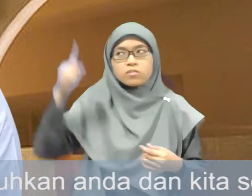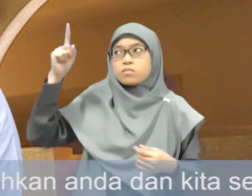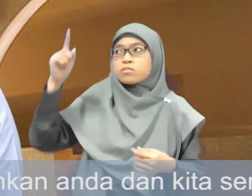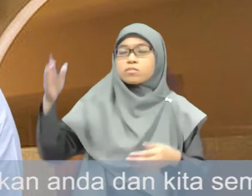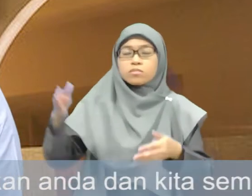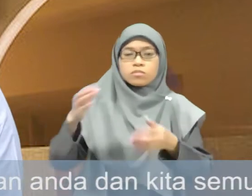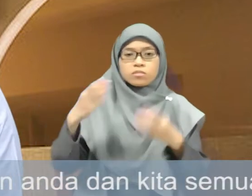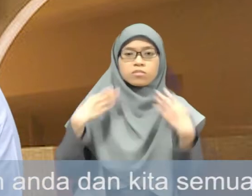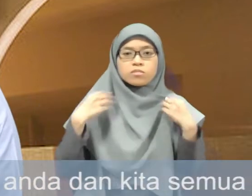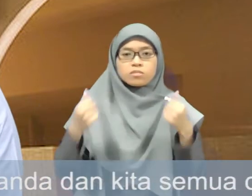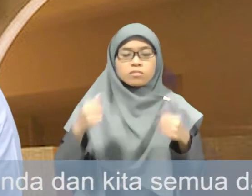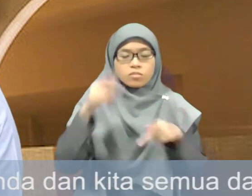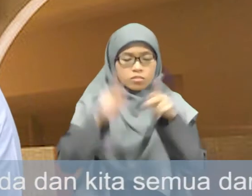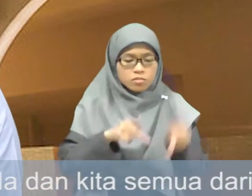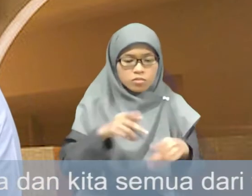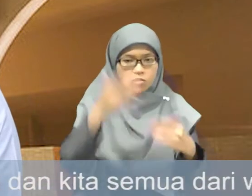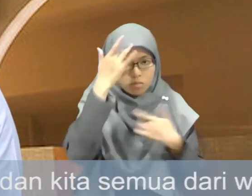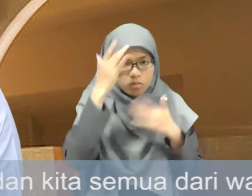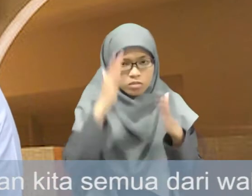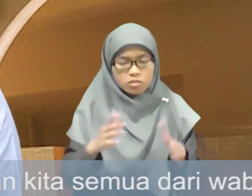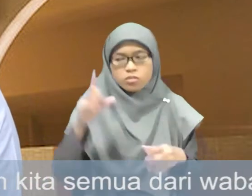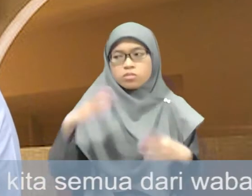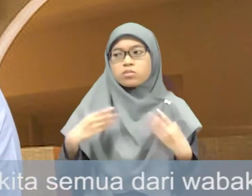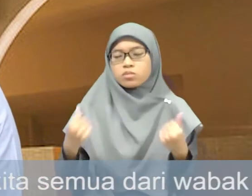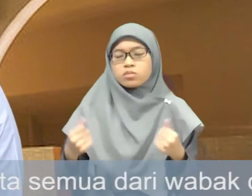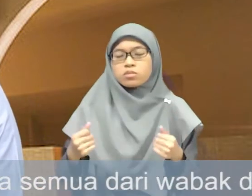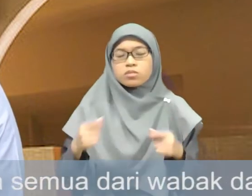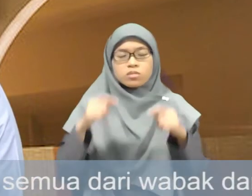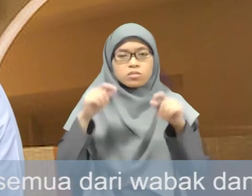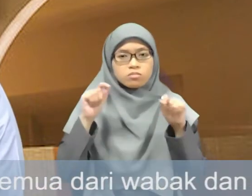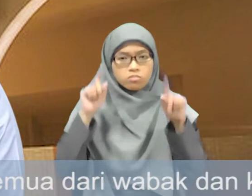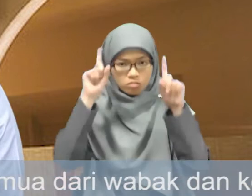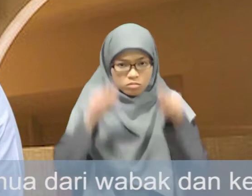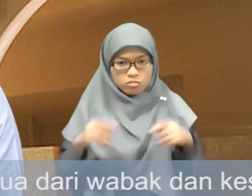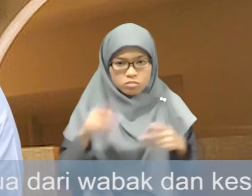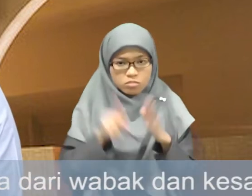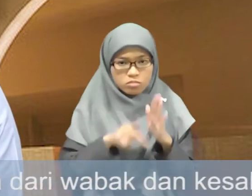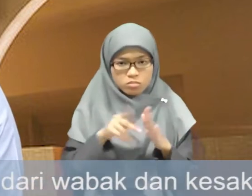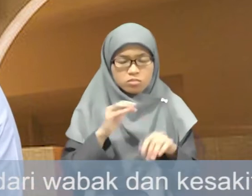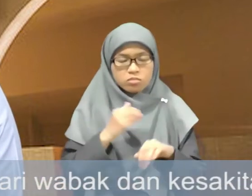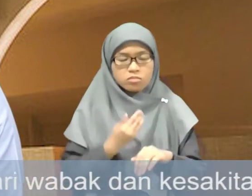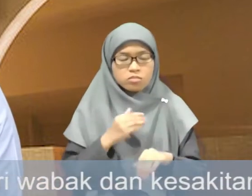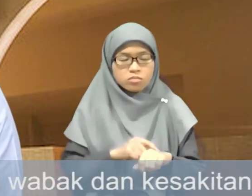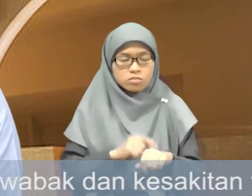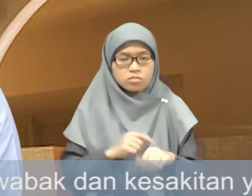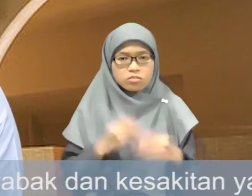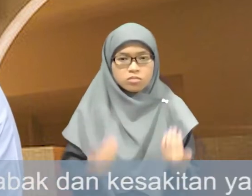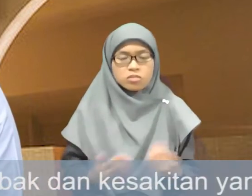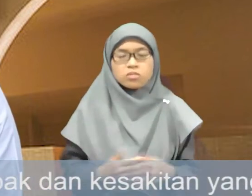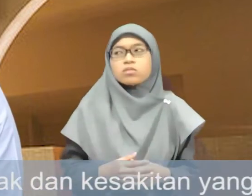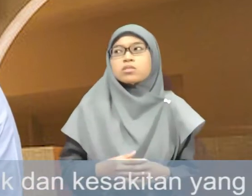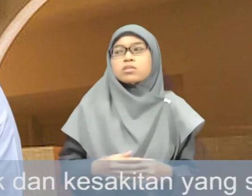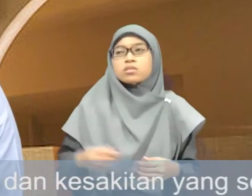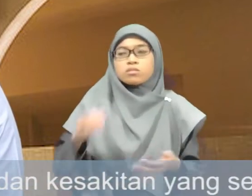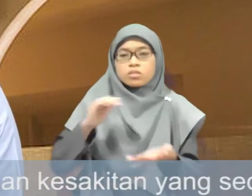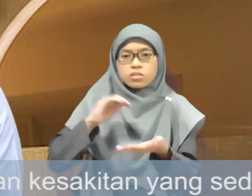feeling unwell currently during this testing period. And finally, we ask Allah subhanahu wa ta'ala to forgive all of our sins, to